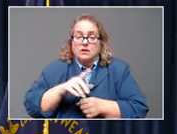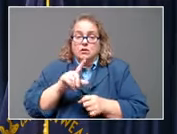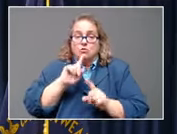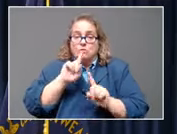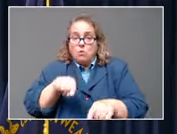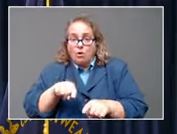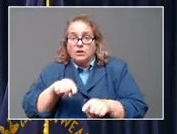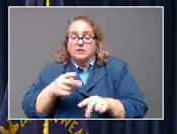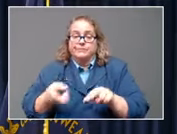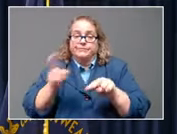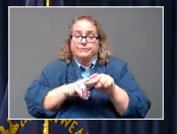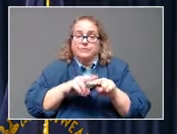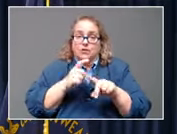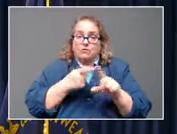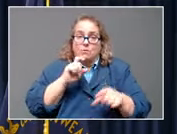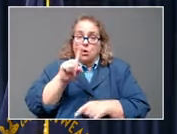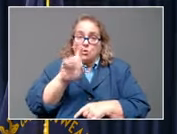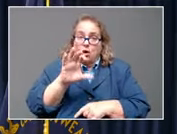from about